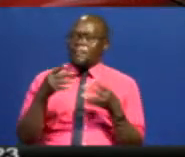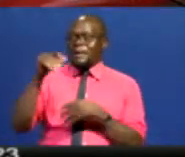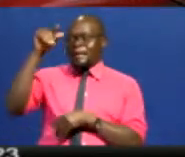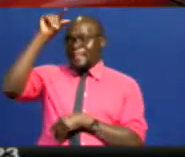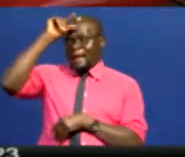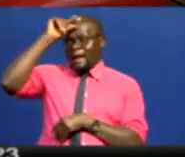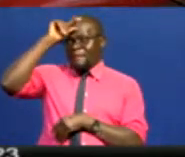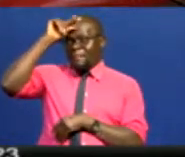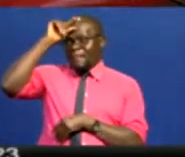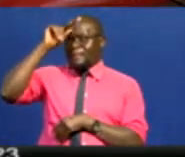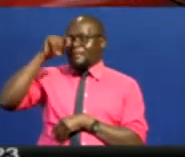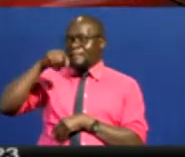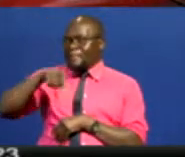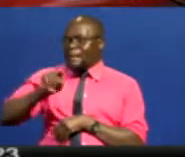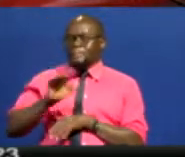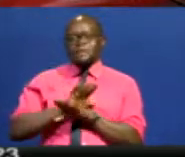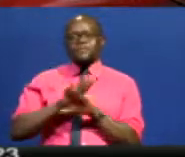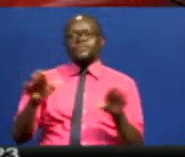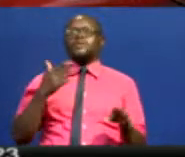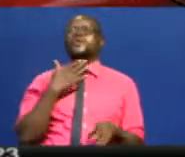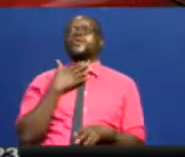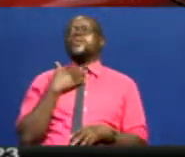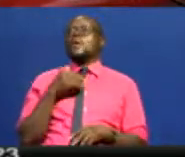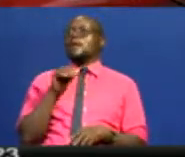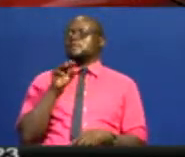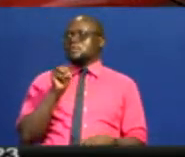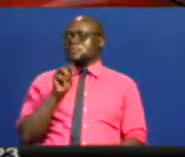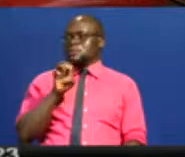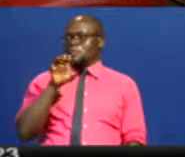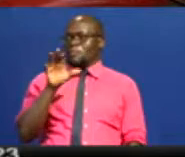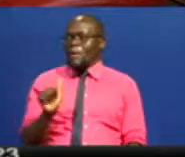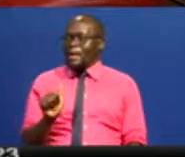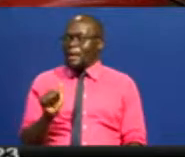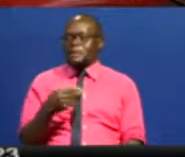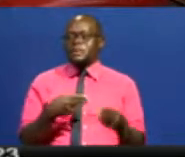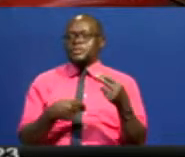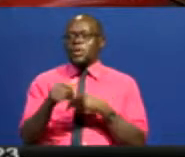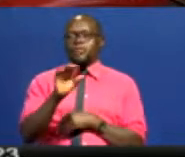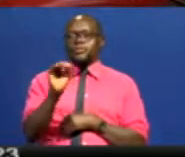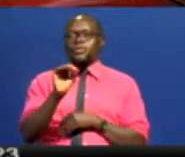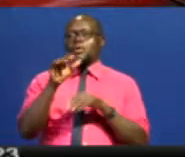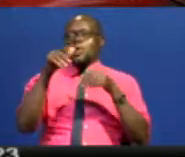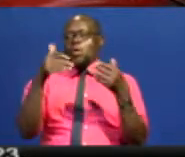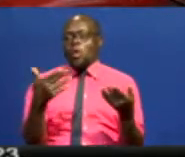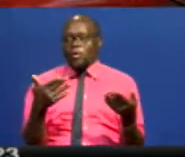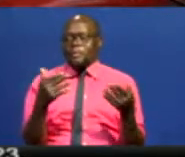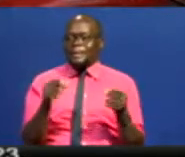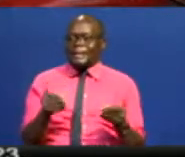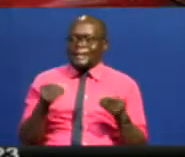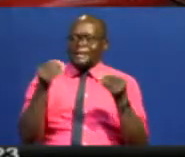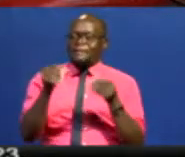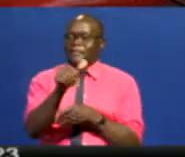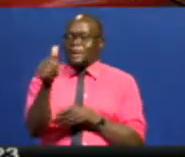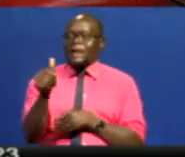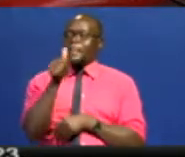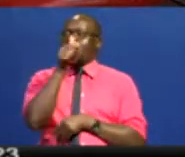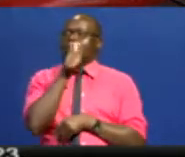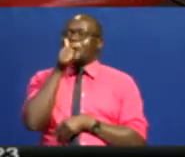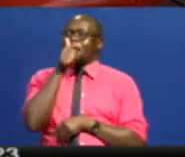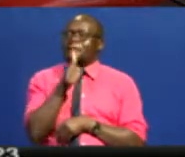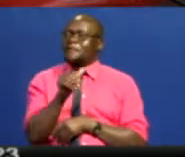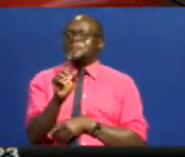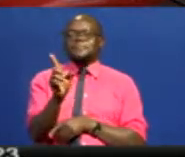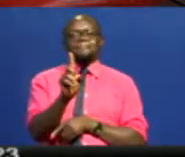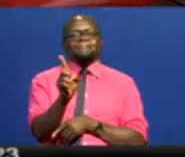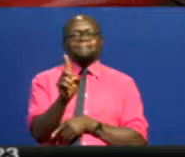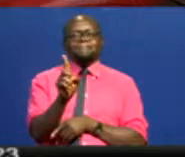government, Honorable Speaker, that they do not want the Mwea Rice Mill sold or given to any private entity, Honorable